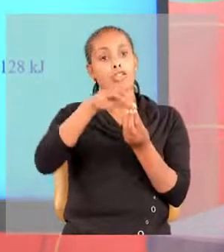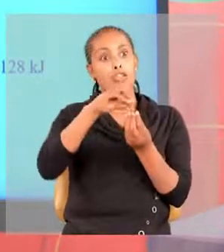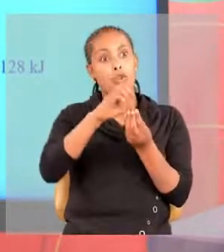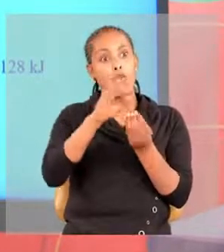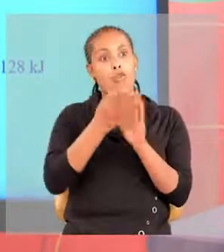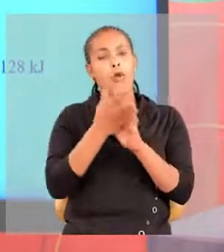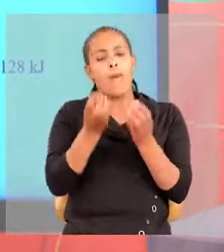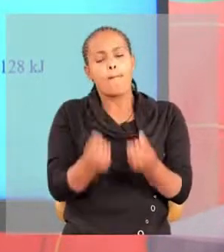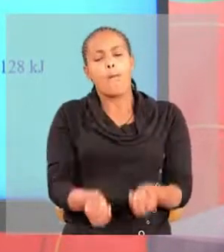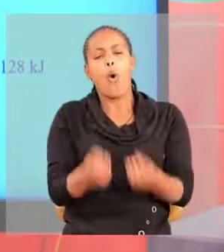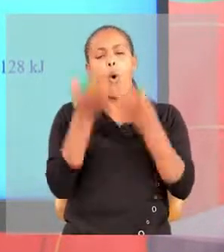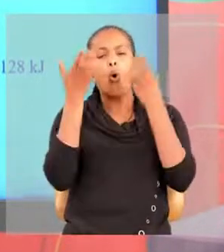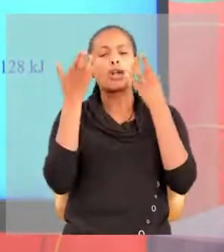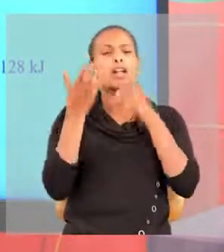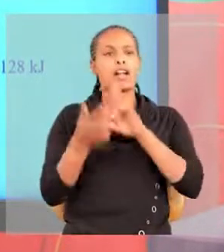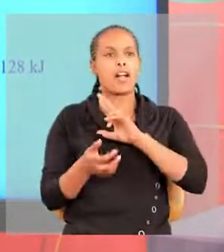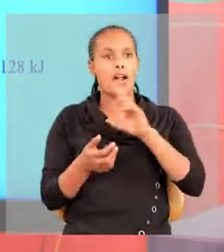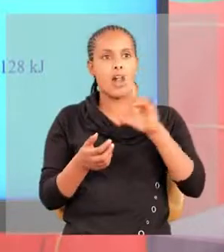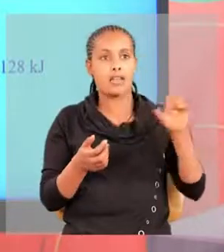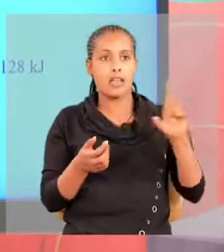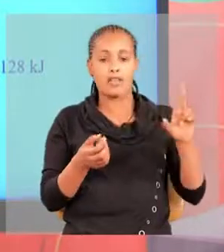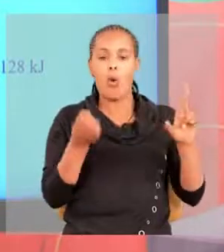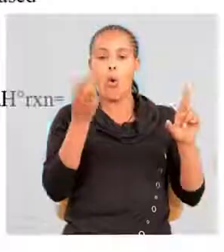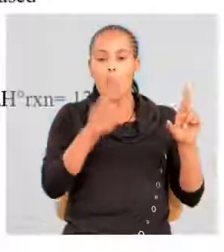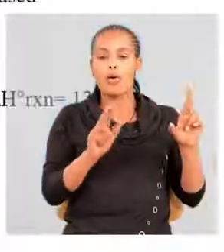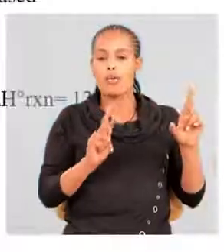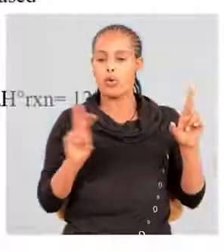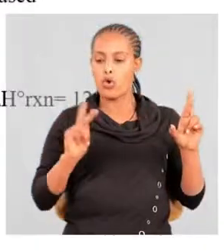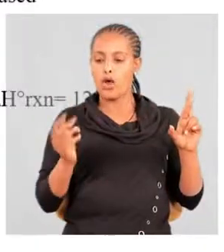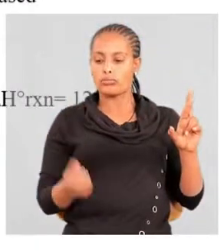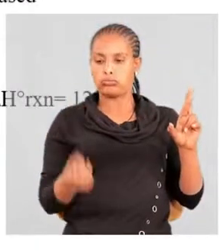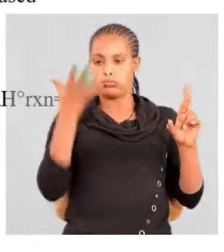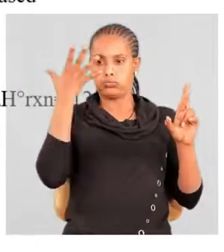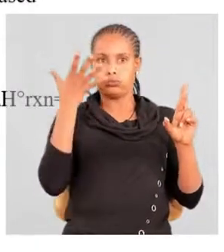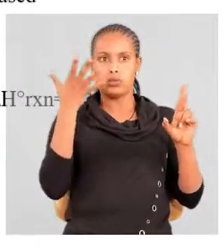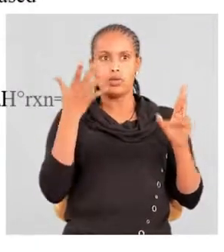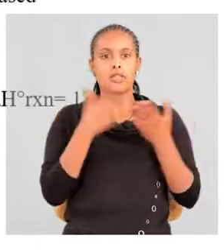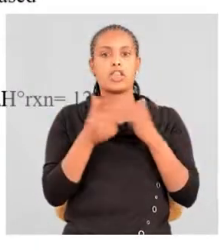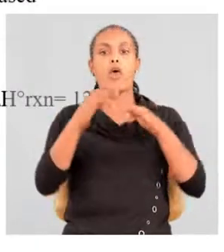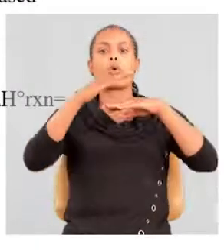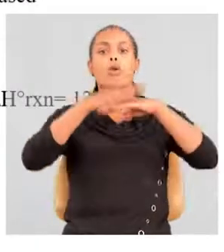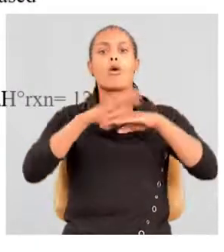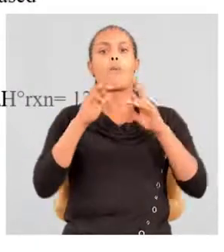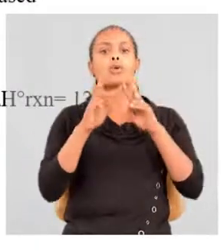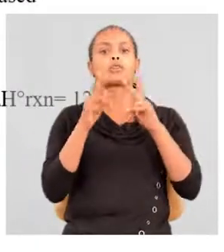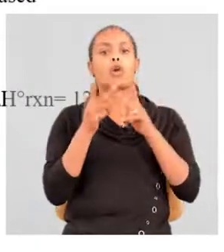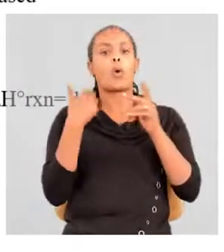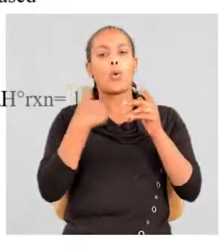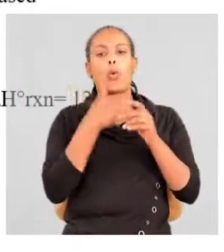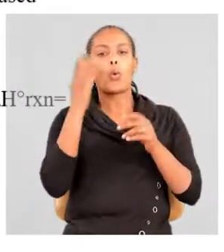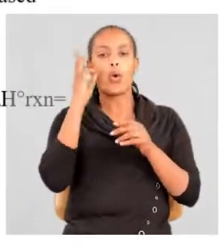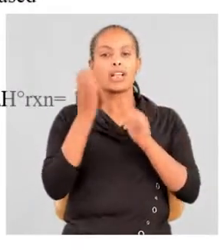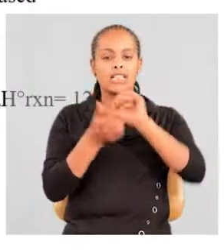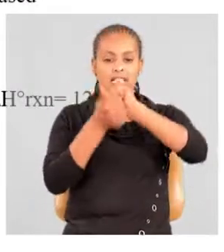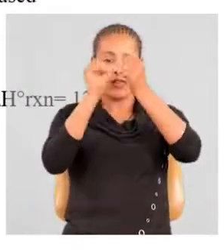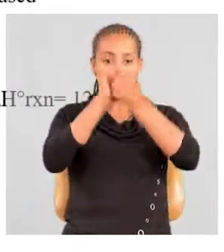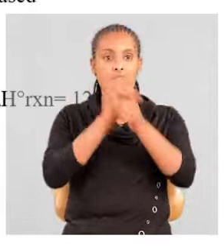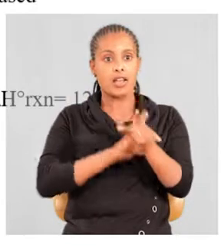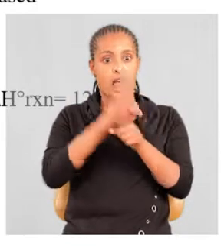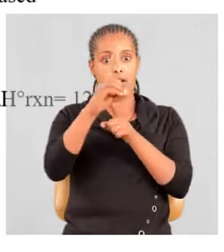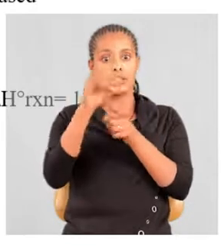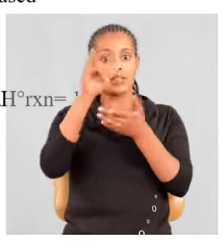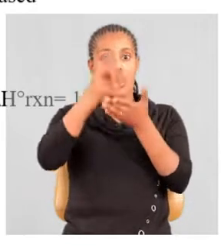of more reactants or products, one, the equilibrium position will shift in the direction